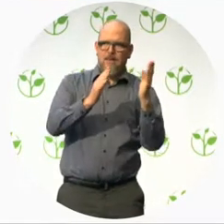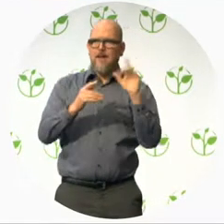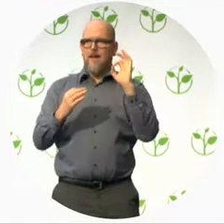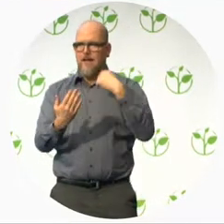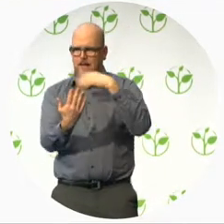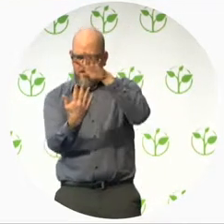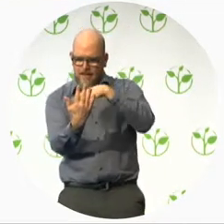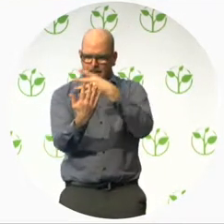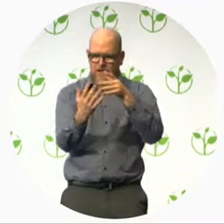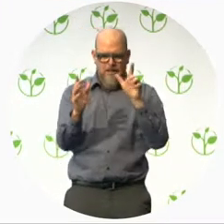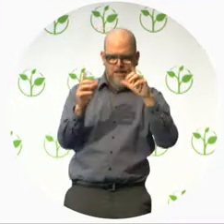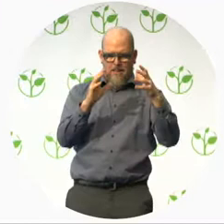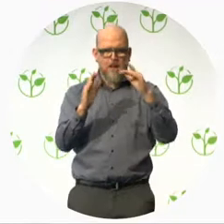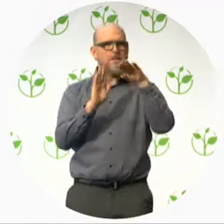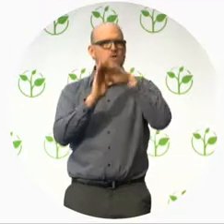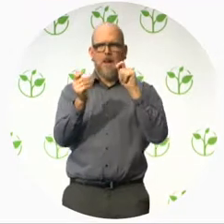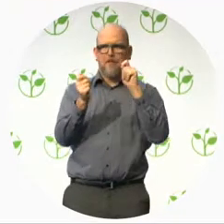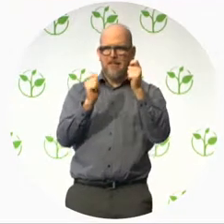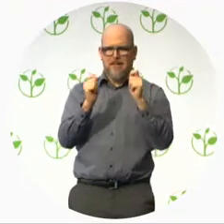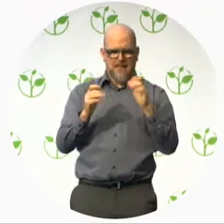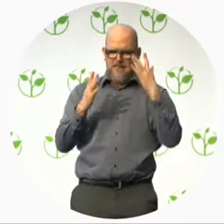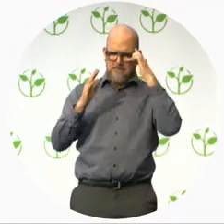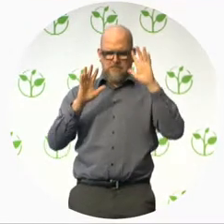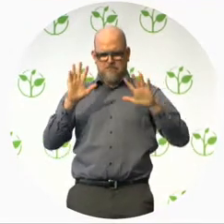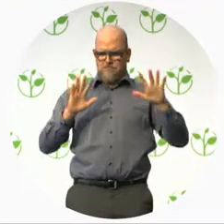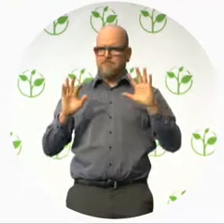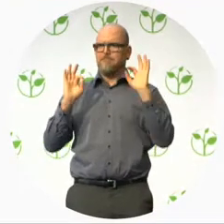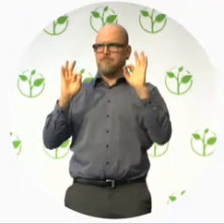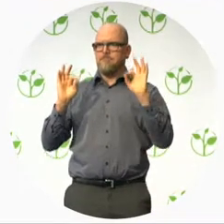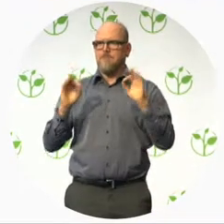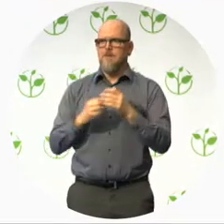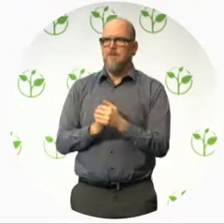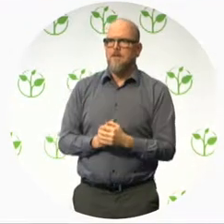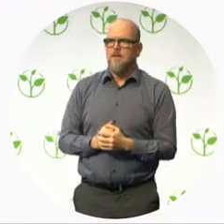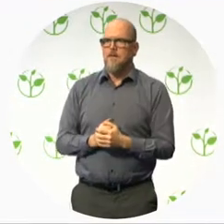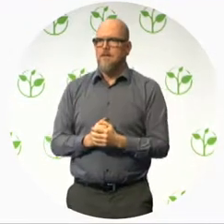First of all, I'd like to present Melissa Malzkun, who is from the